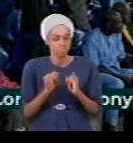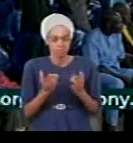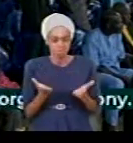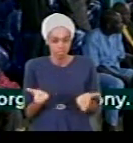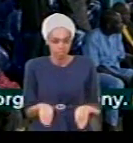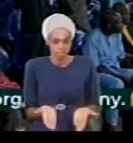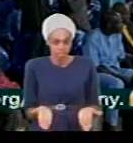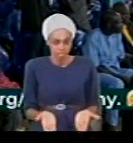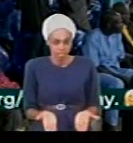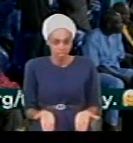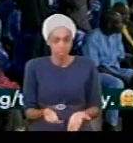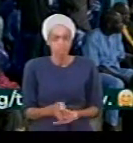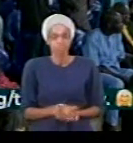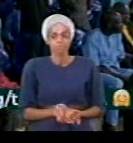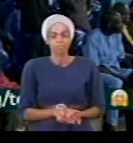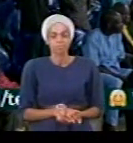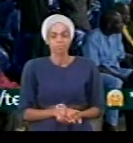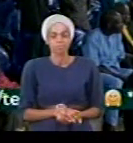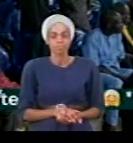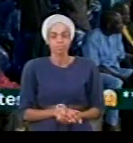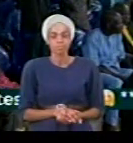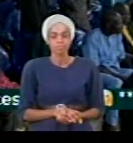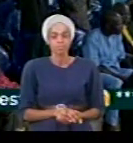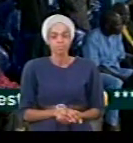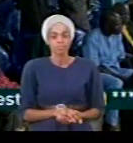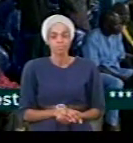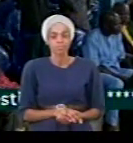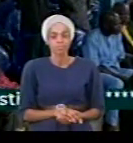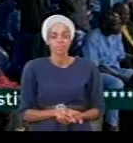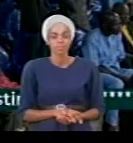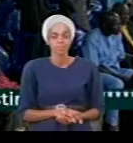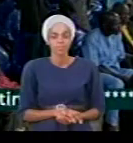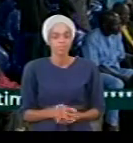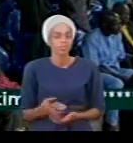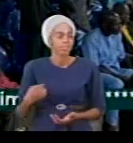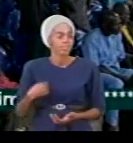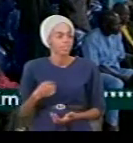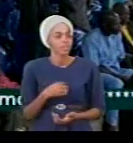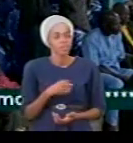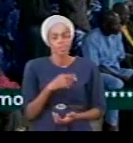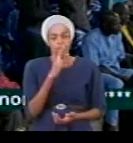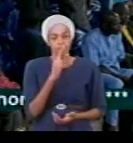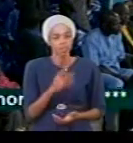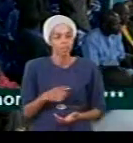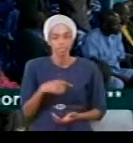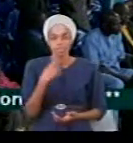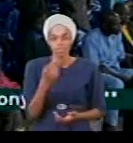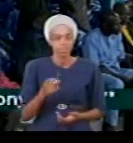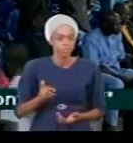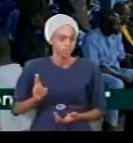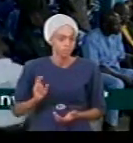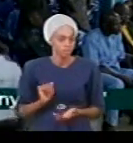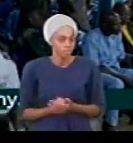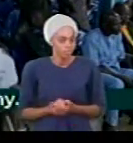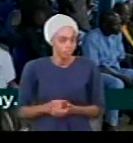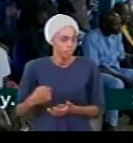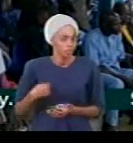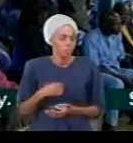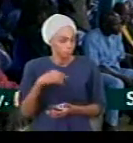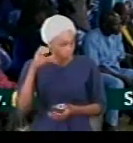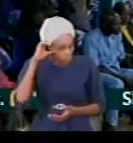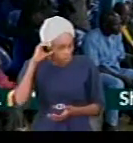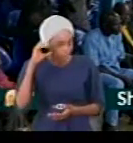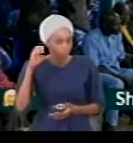who are told that we are taking a testimony from the online please I was here the first half teacher I can take as many